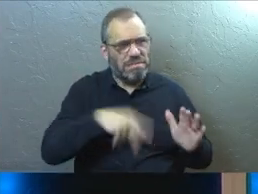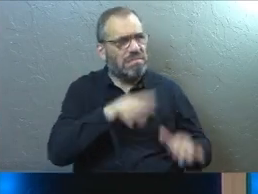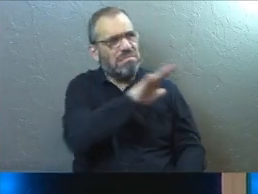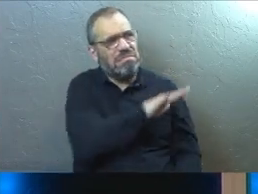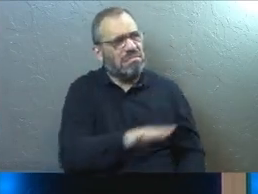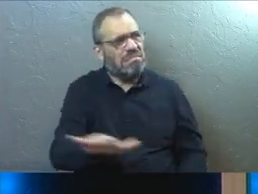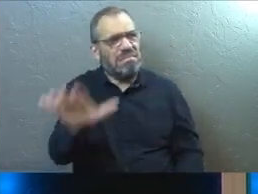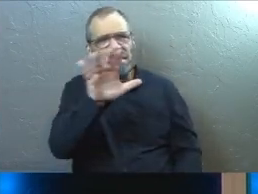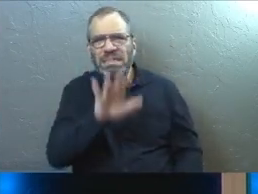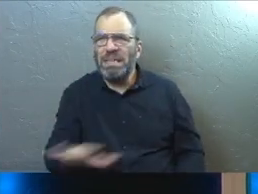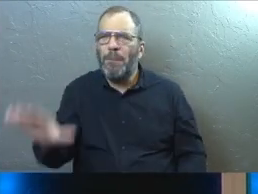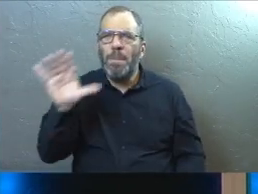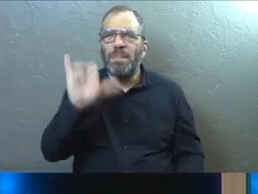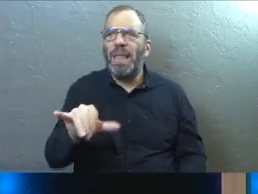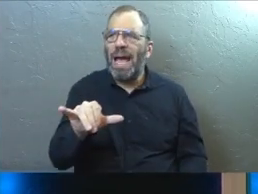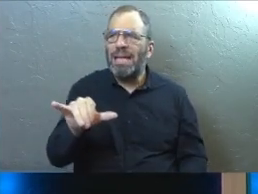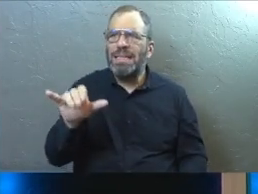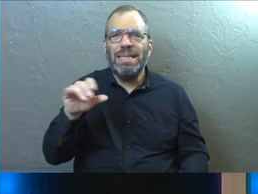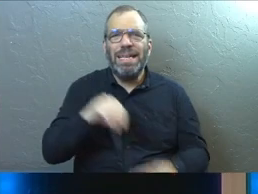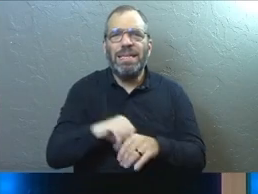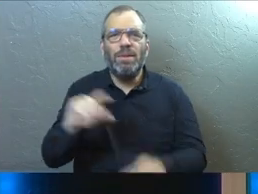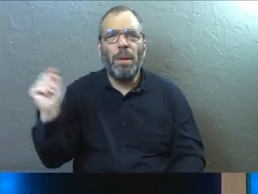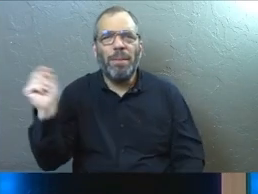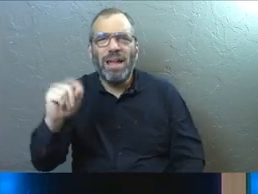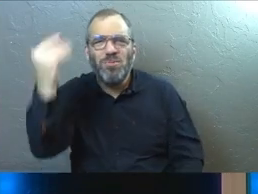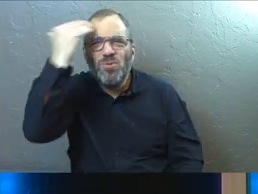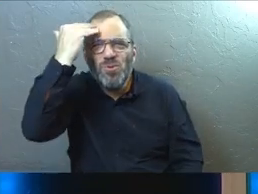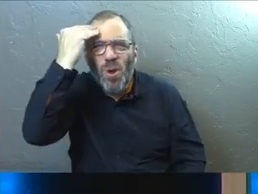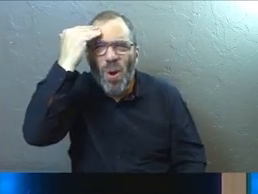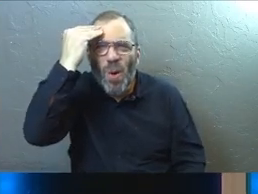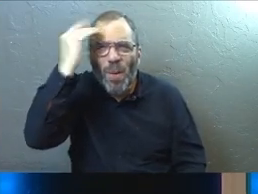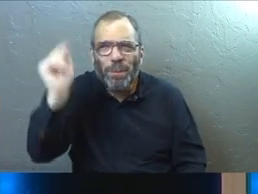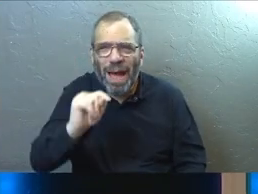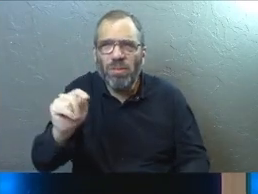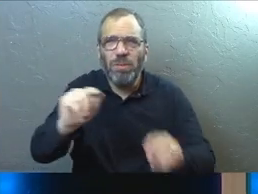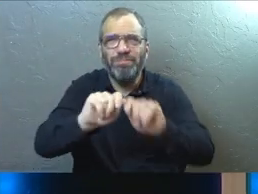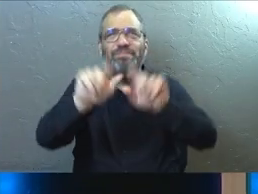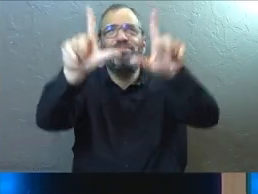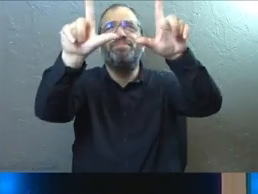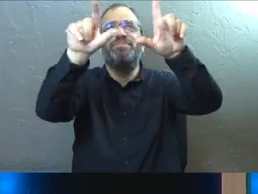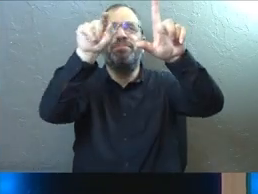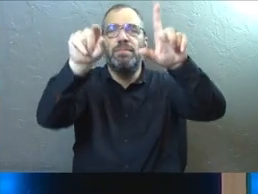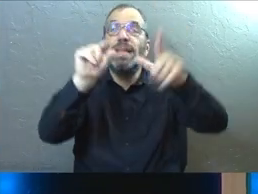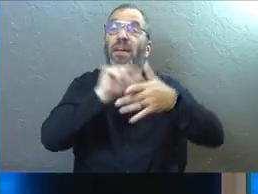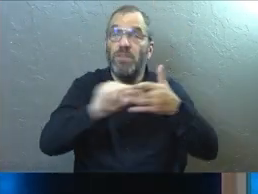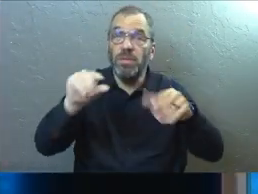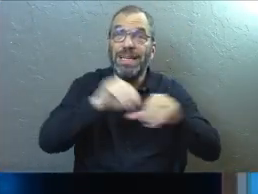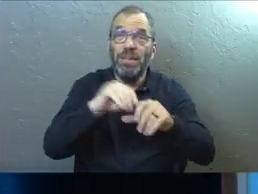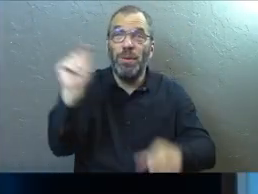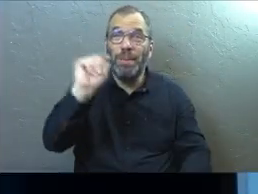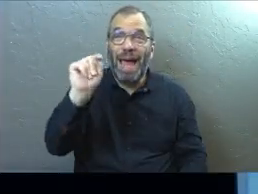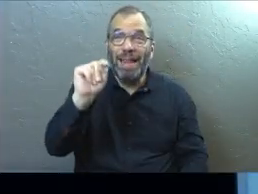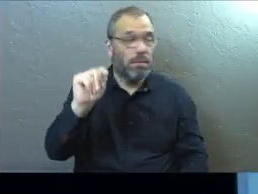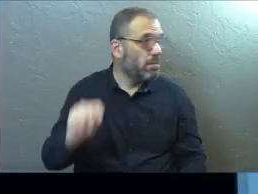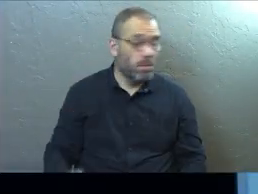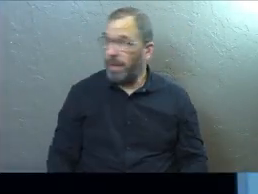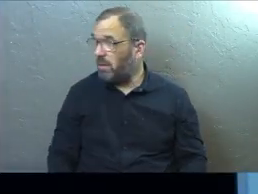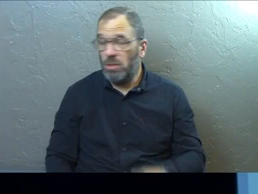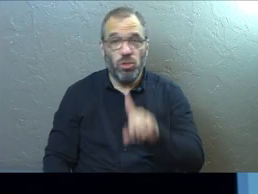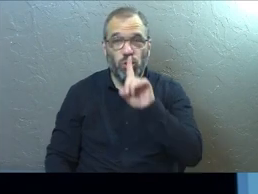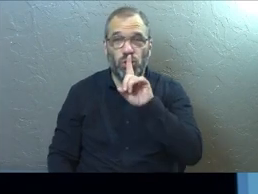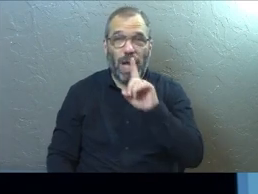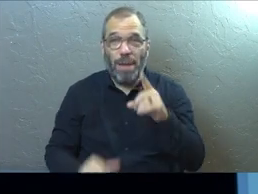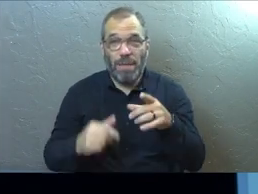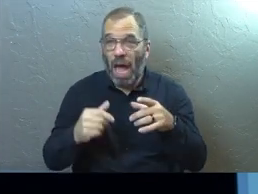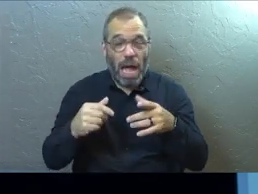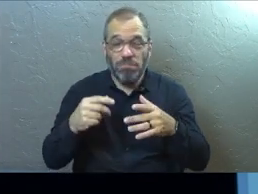over the place. Like, this is one of the verses that's in people's bathrooms. You know what I mean? And not like, if you have verses in your bathroom, no judgment, okay? I